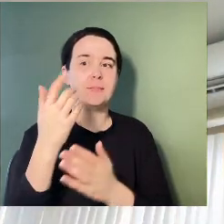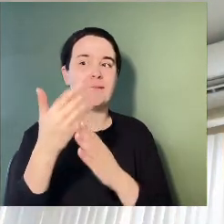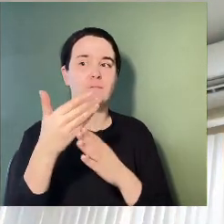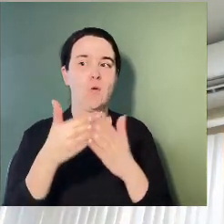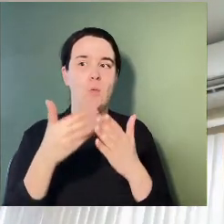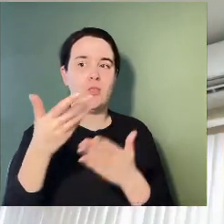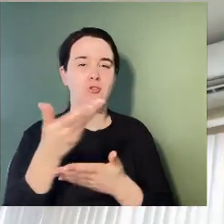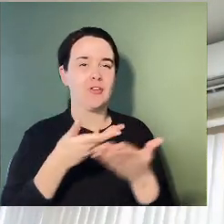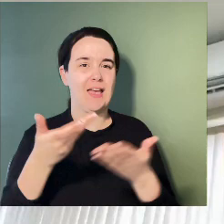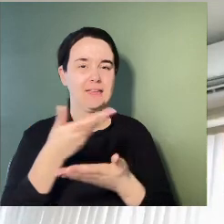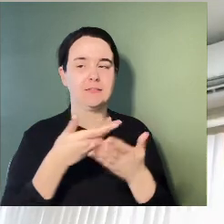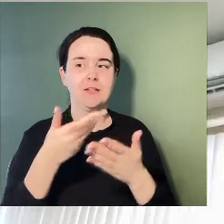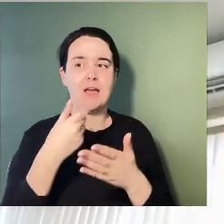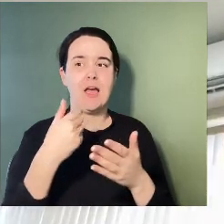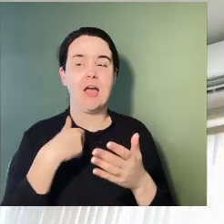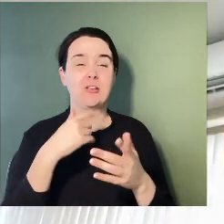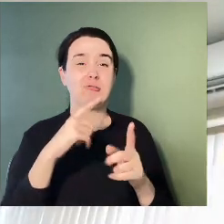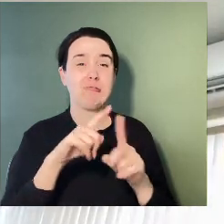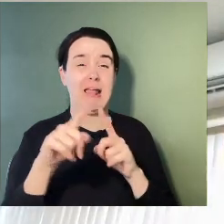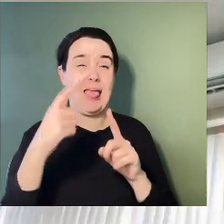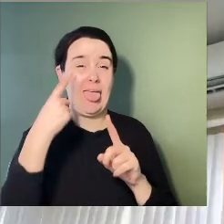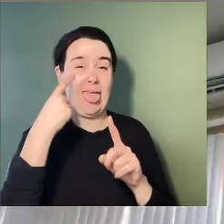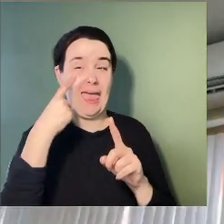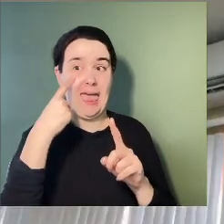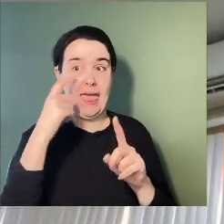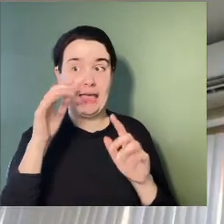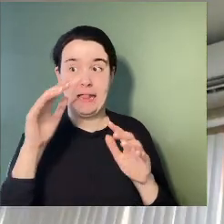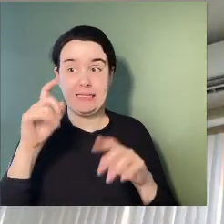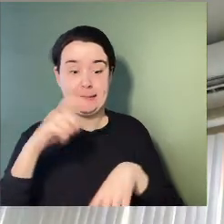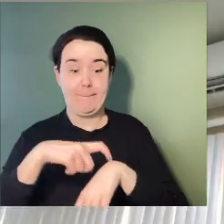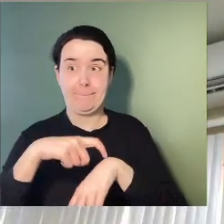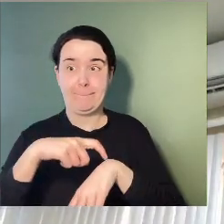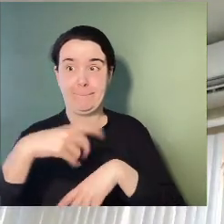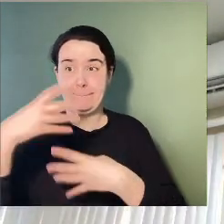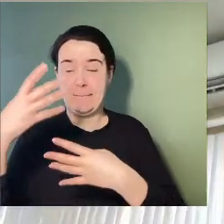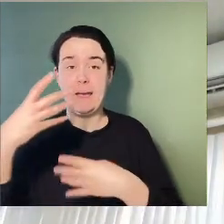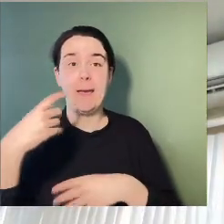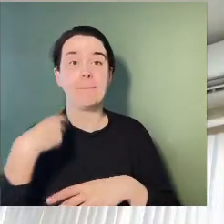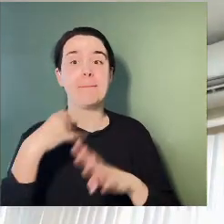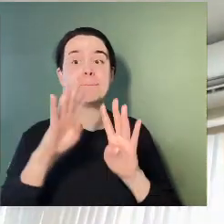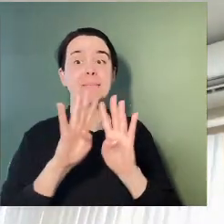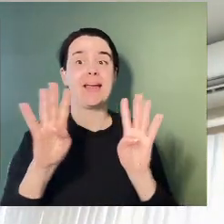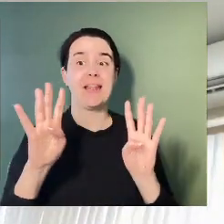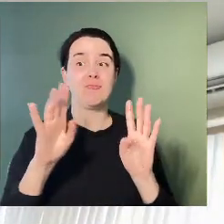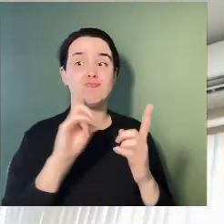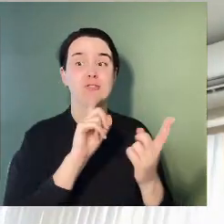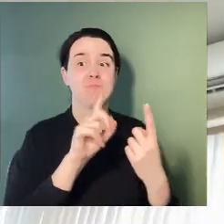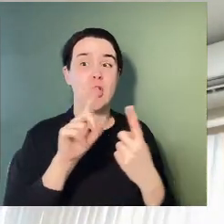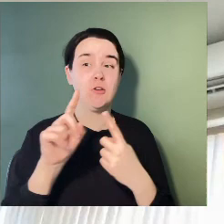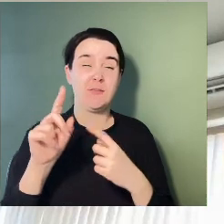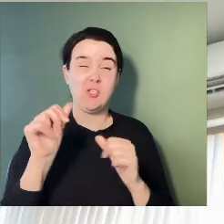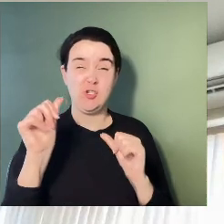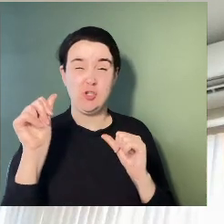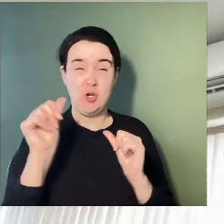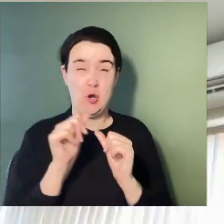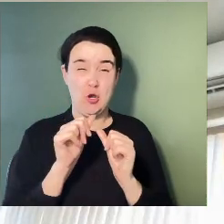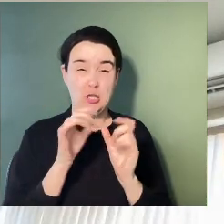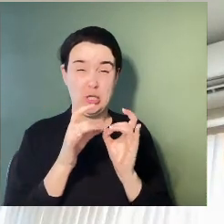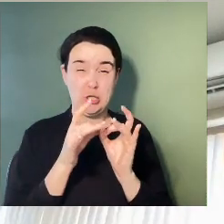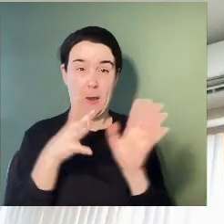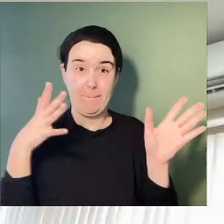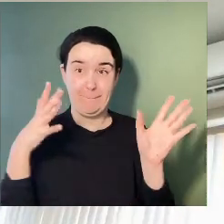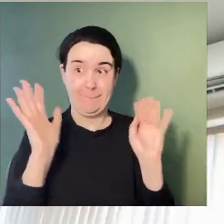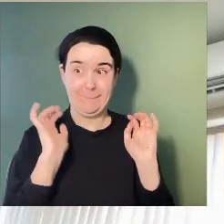I'll try to do my best to keep an eye on the time, but I'll also ask my panelists on the response to this to be like as short and sharp as they possibly can